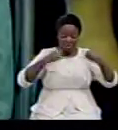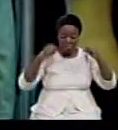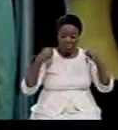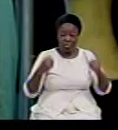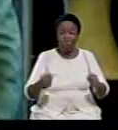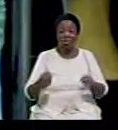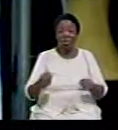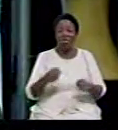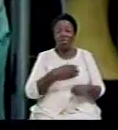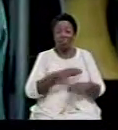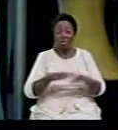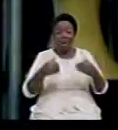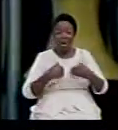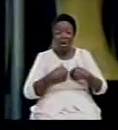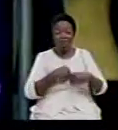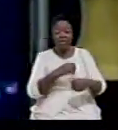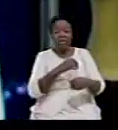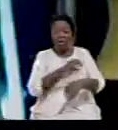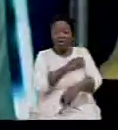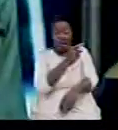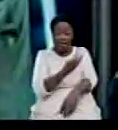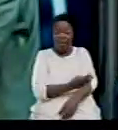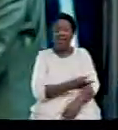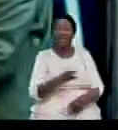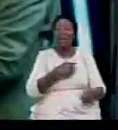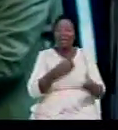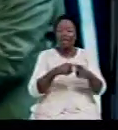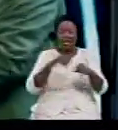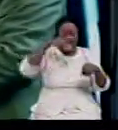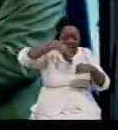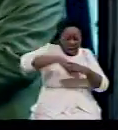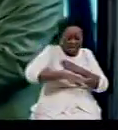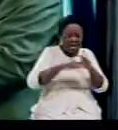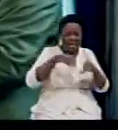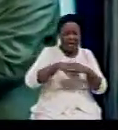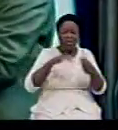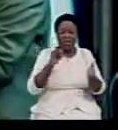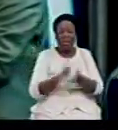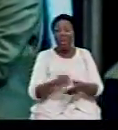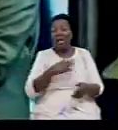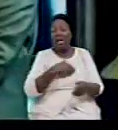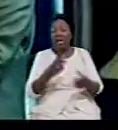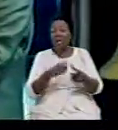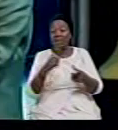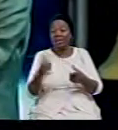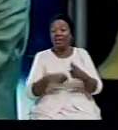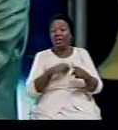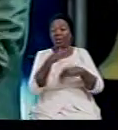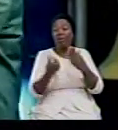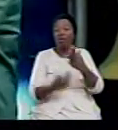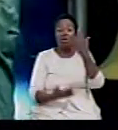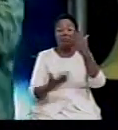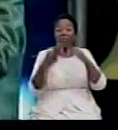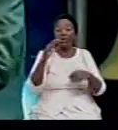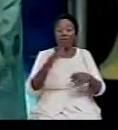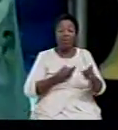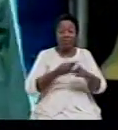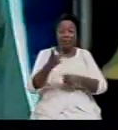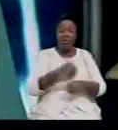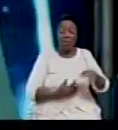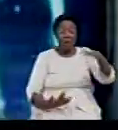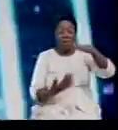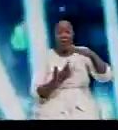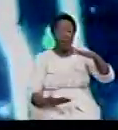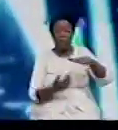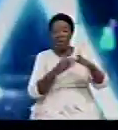having straw for backbone. I enter into that, and then all the fire of affliction will burn away